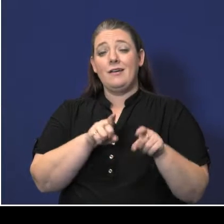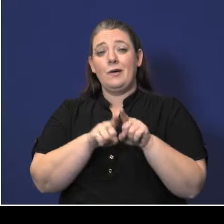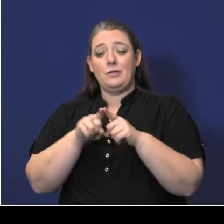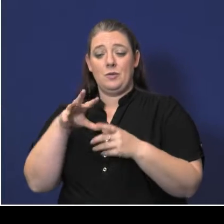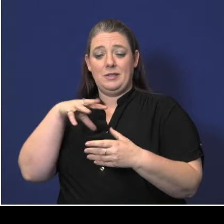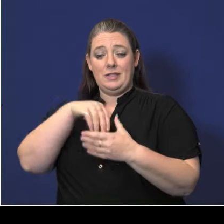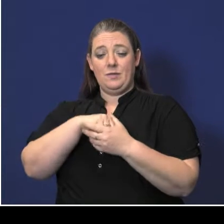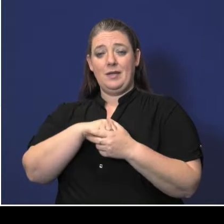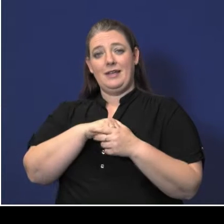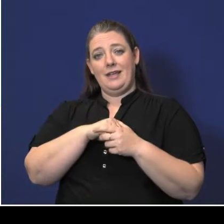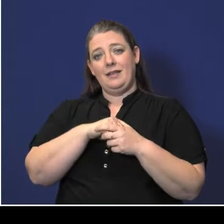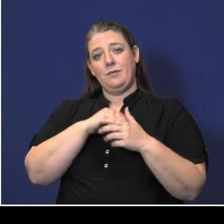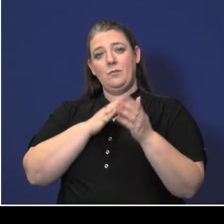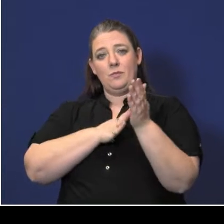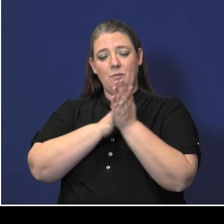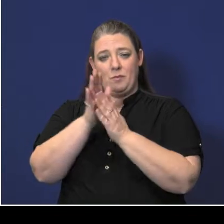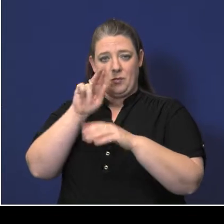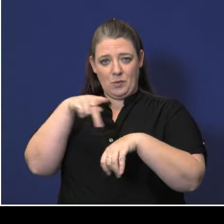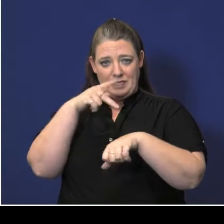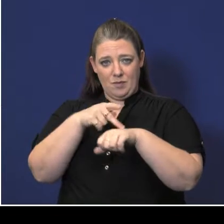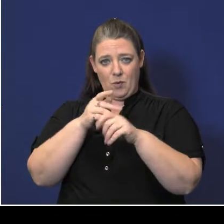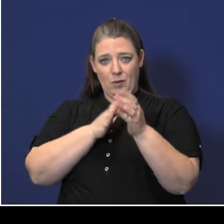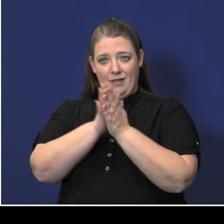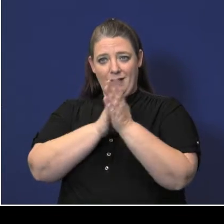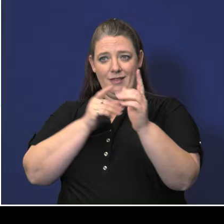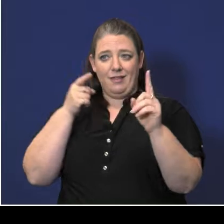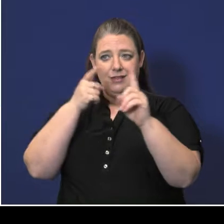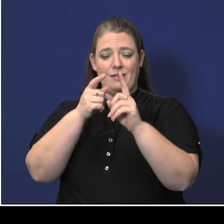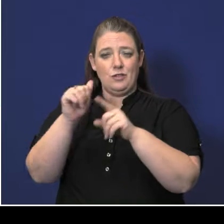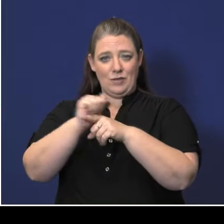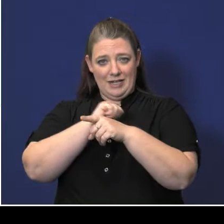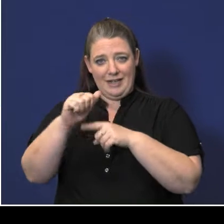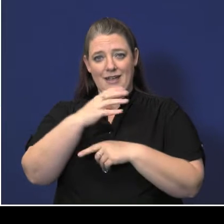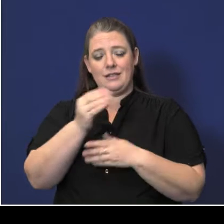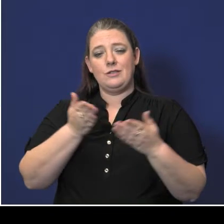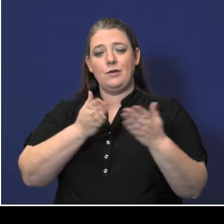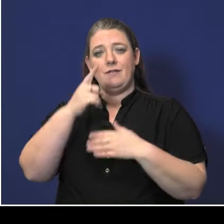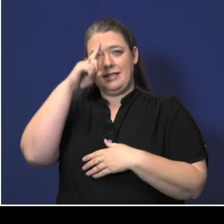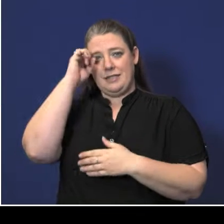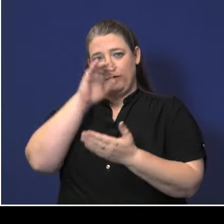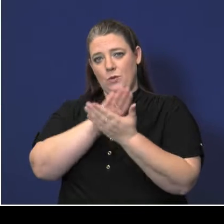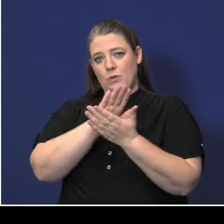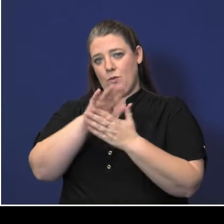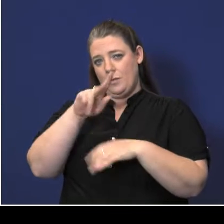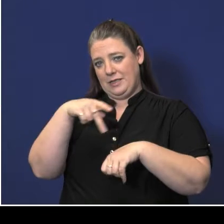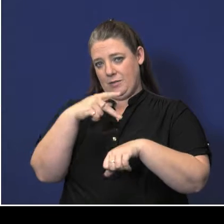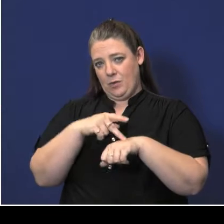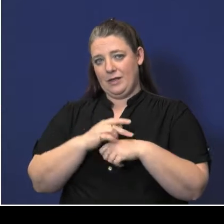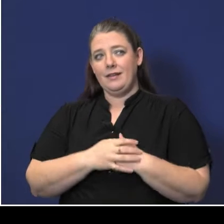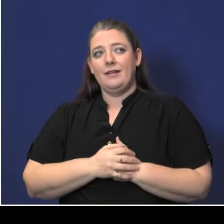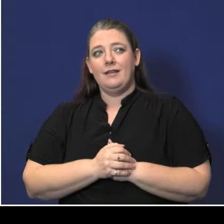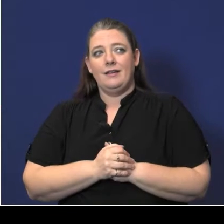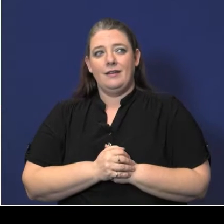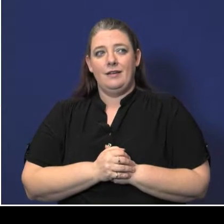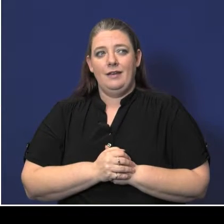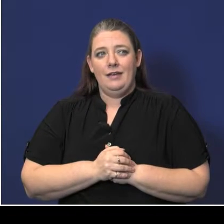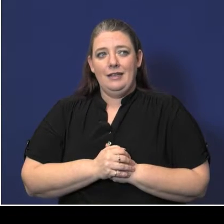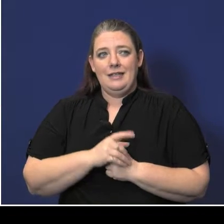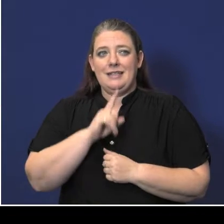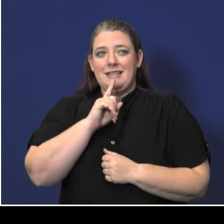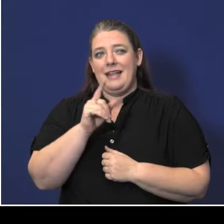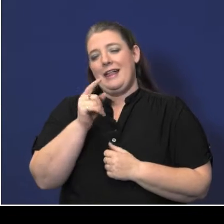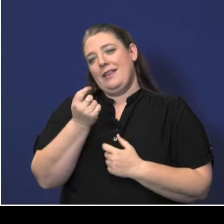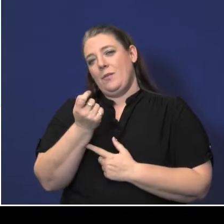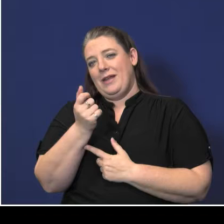administrative leadership training, the Aspiring Principal Institute, and served as a summer school principal. And just a little trivia here,